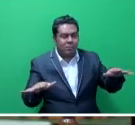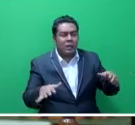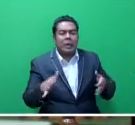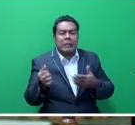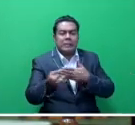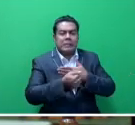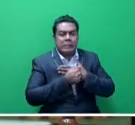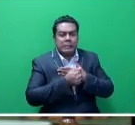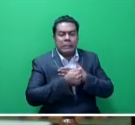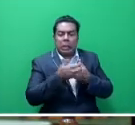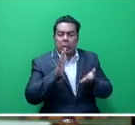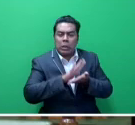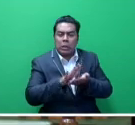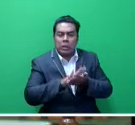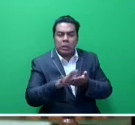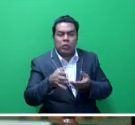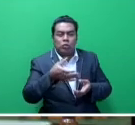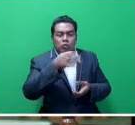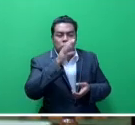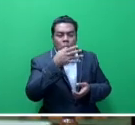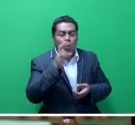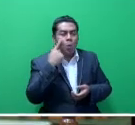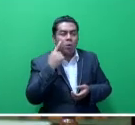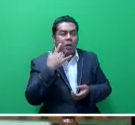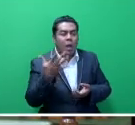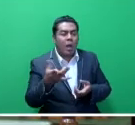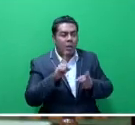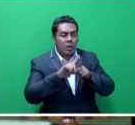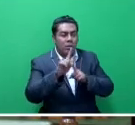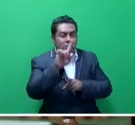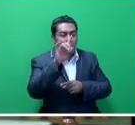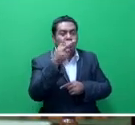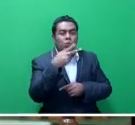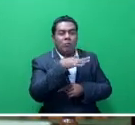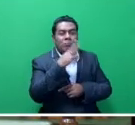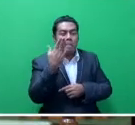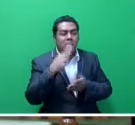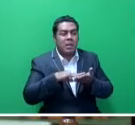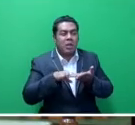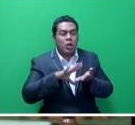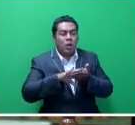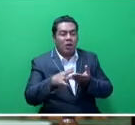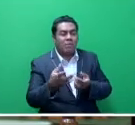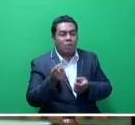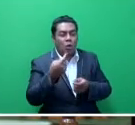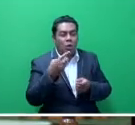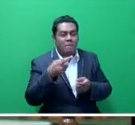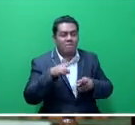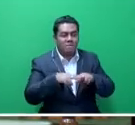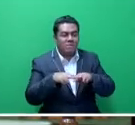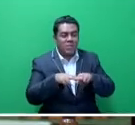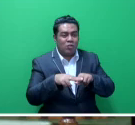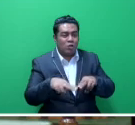drinking water and electricity. $270 million is provided for the Fiji Roads Authority,